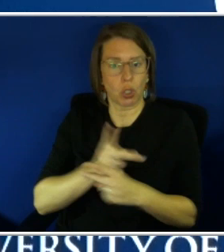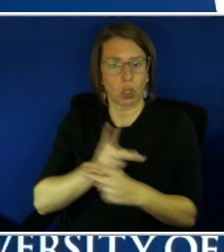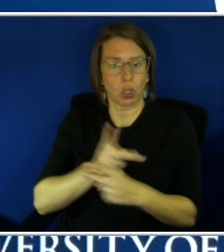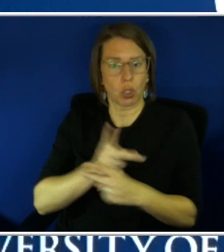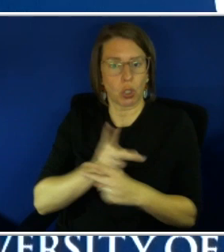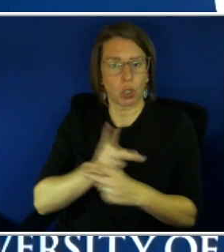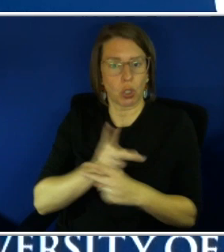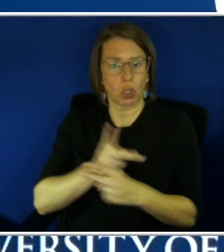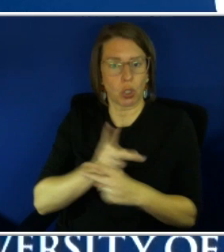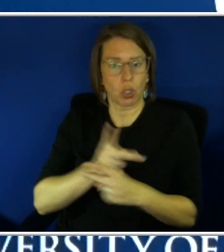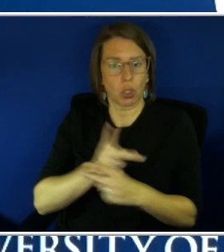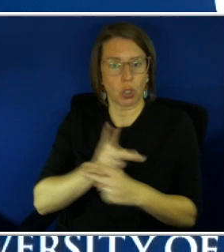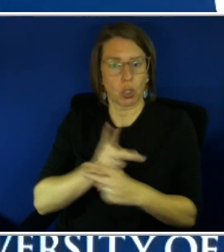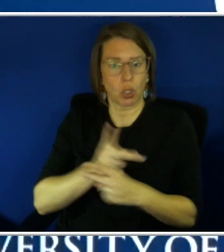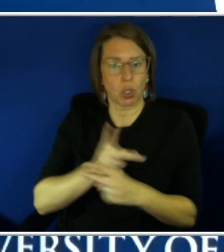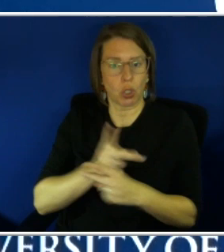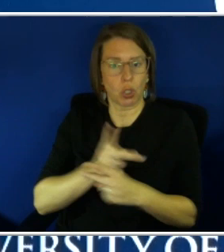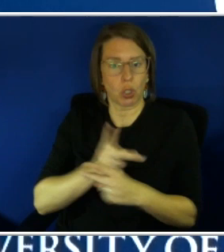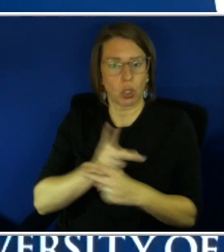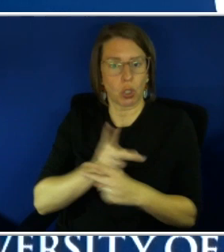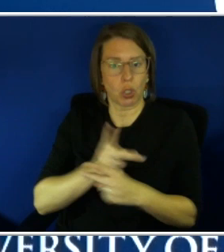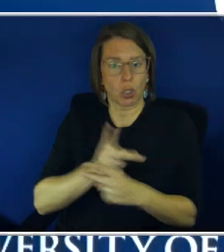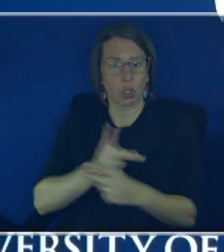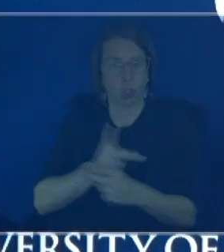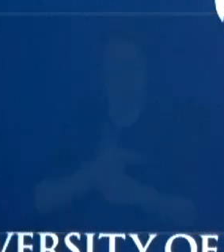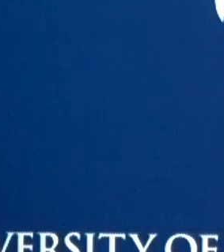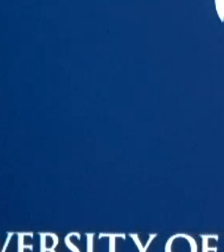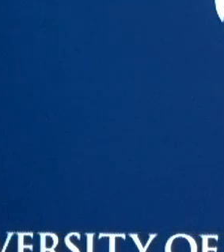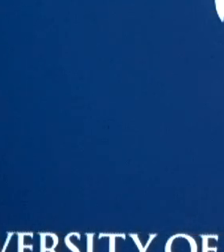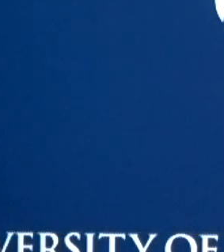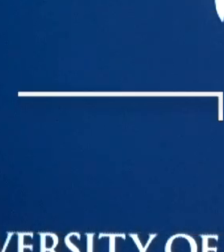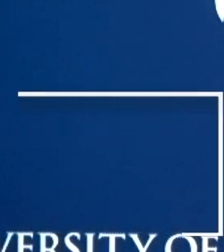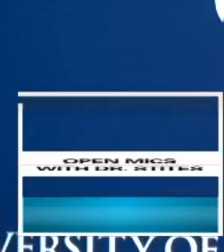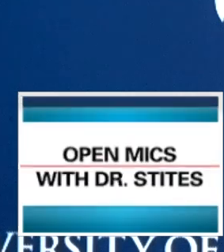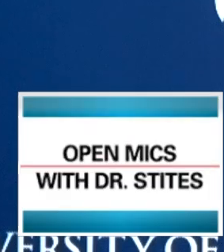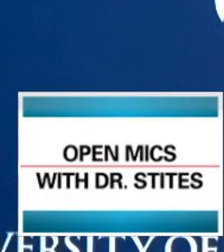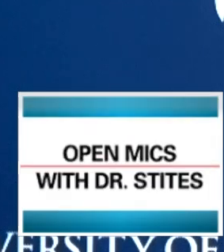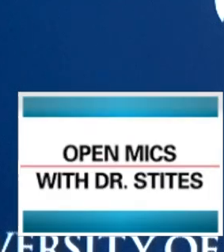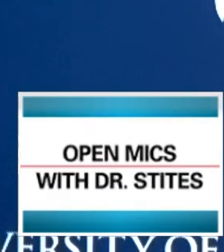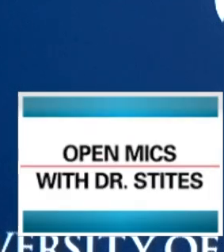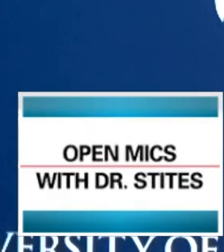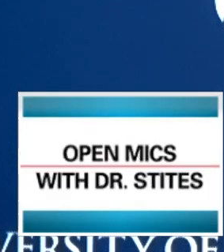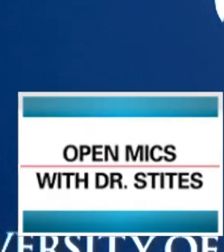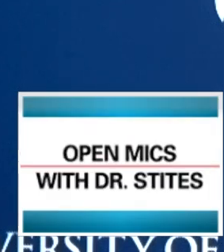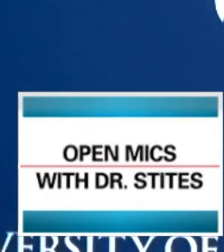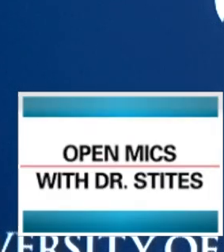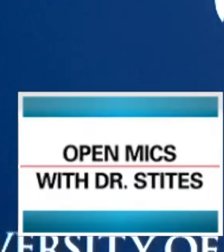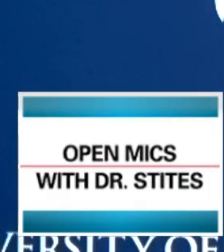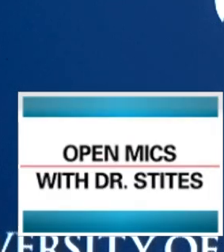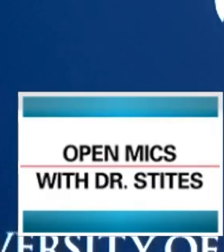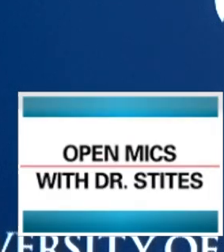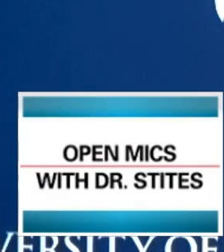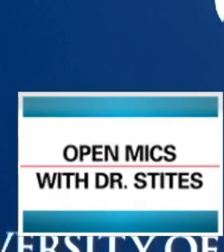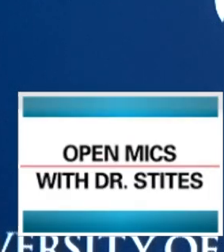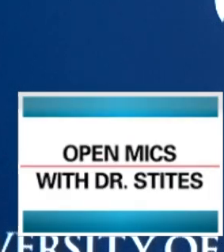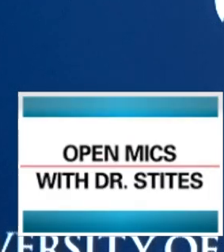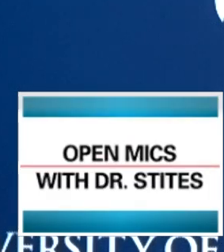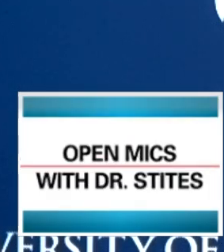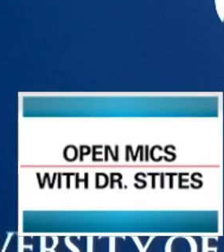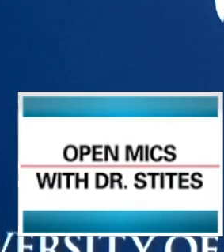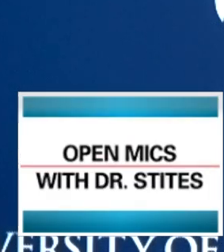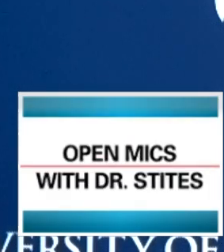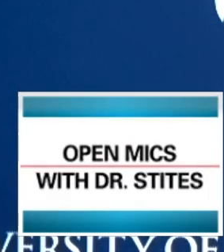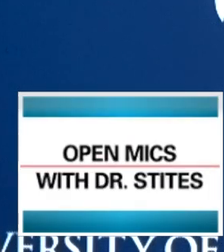there was a patient who was admitted to a Missouri hospital in late August with symptoms not